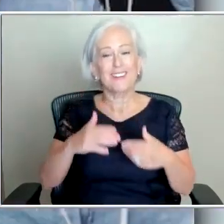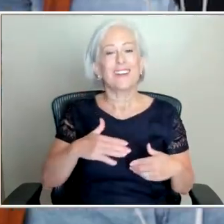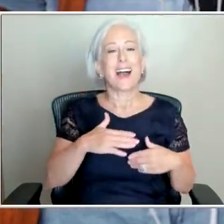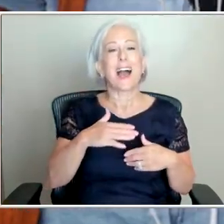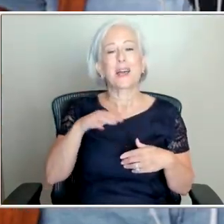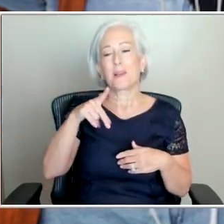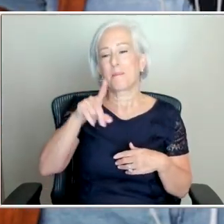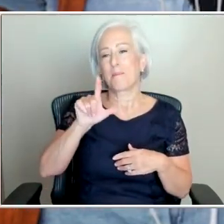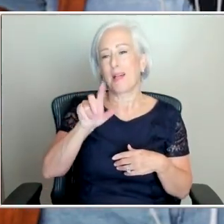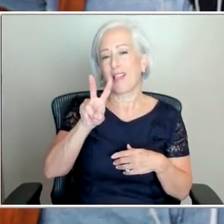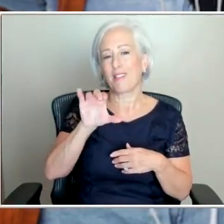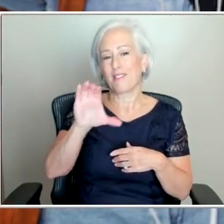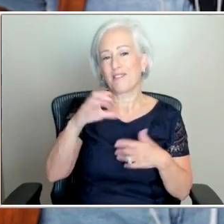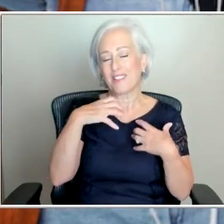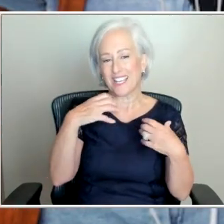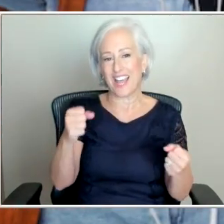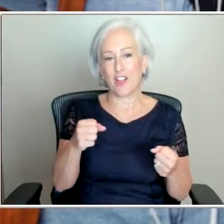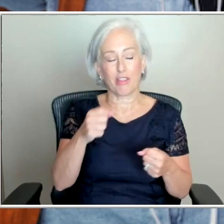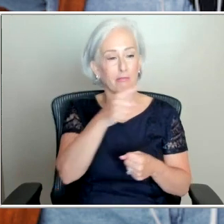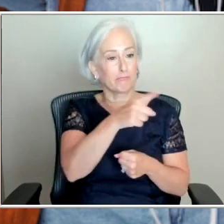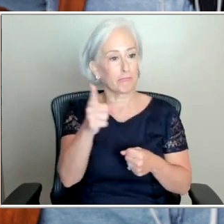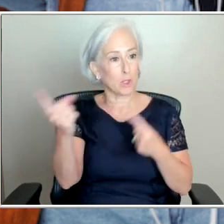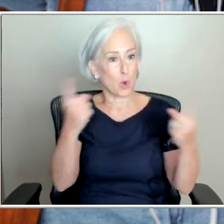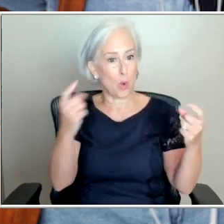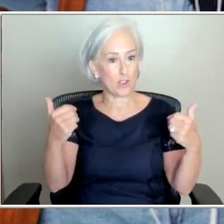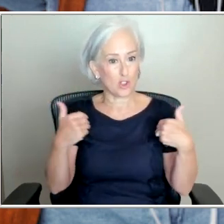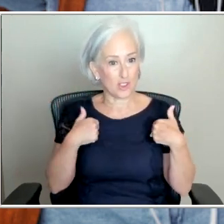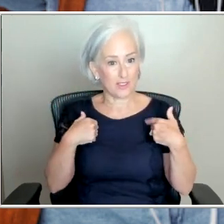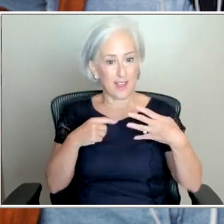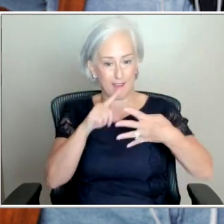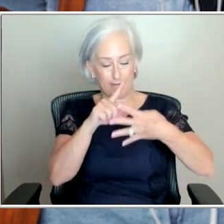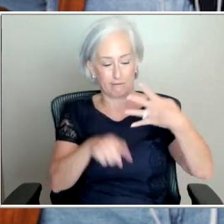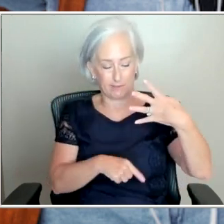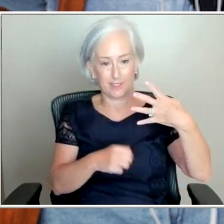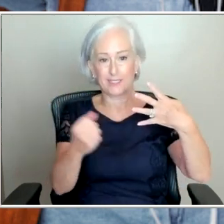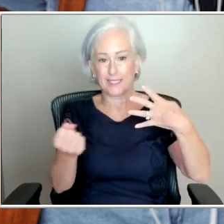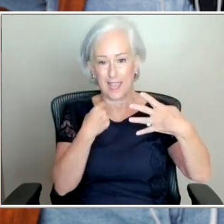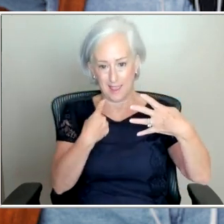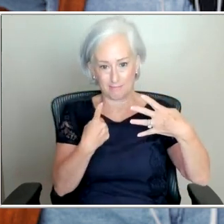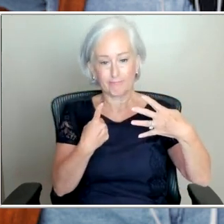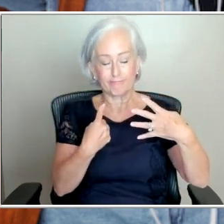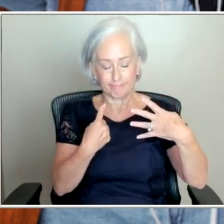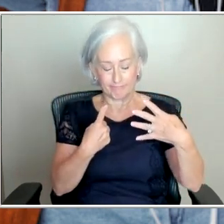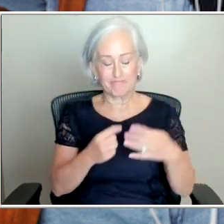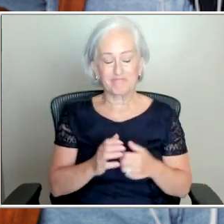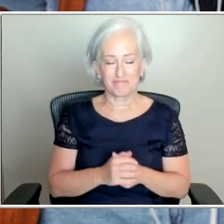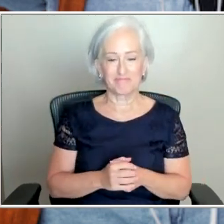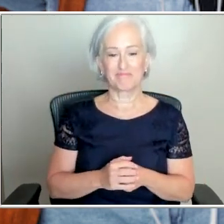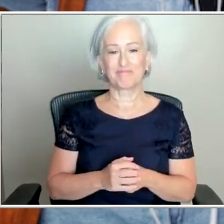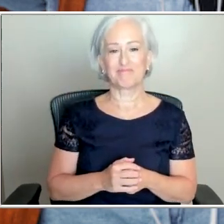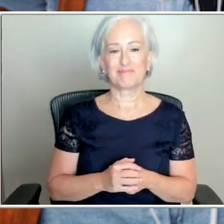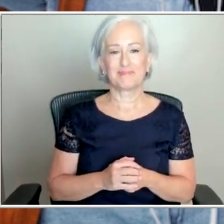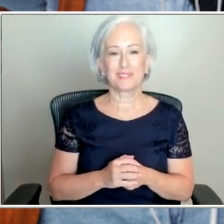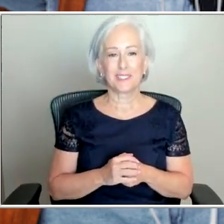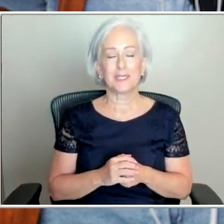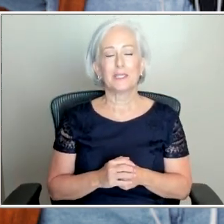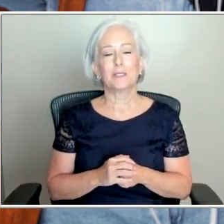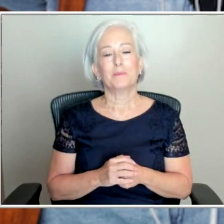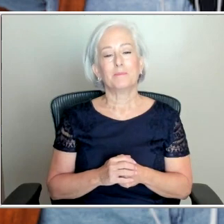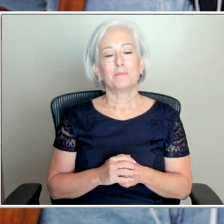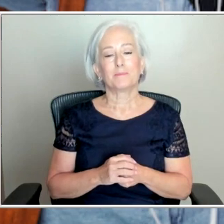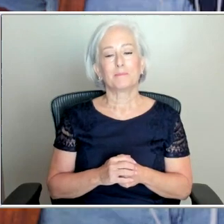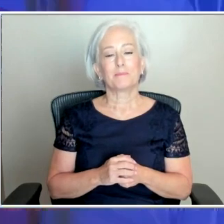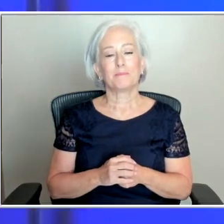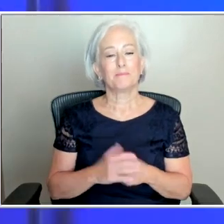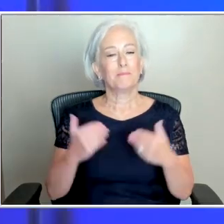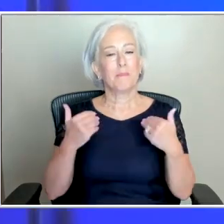get those in. You can use the chat on YouTube, Facebook. You can tweet us or email the Medical News Network. Info is right there on your screen. So we got some great questions